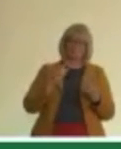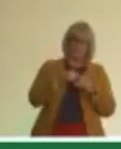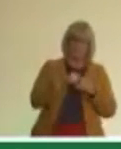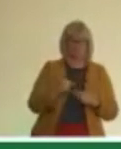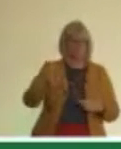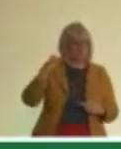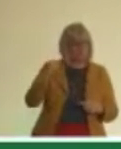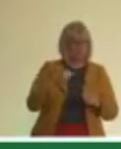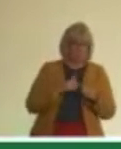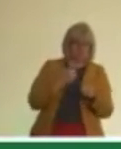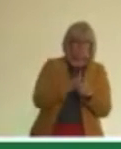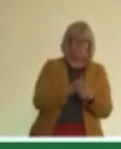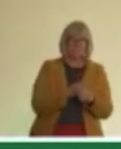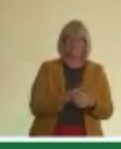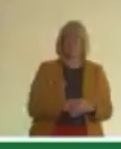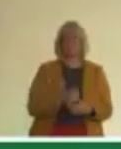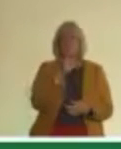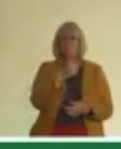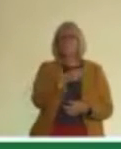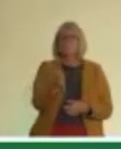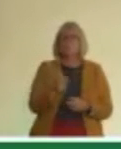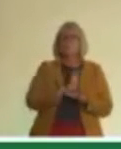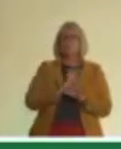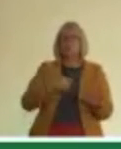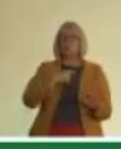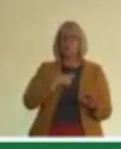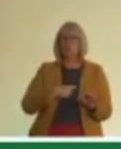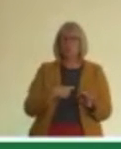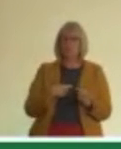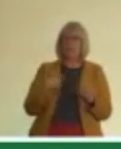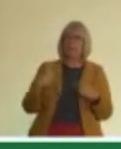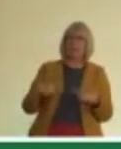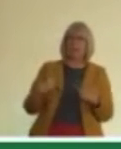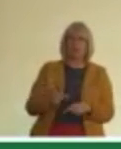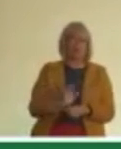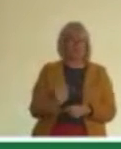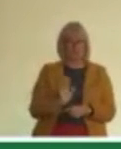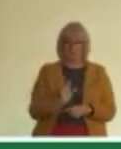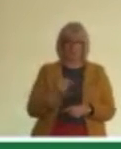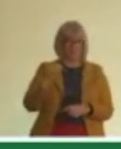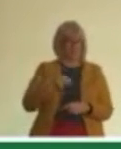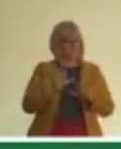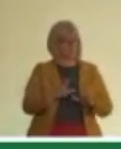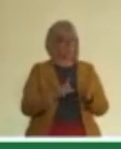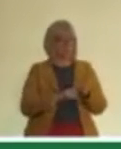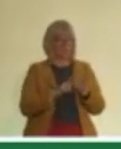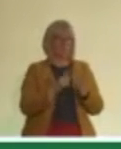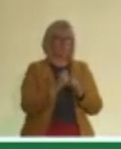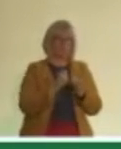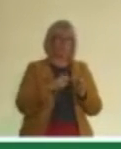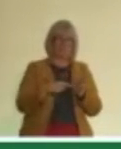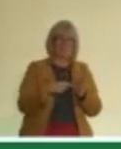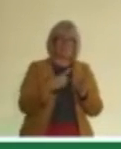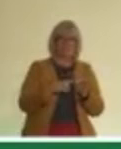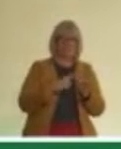where we know no human being should ever be illegal. And this is a country where LGBTIQA people are not accepted or tolerated,